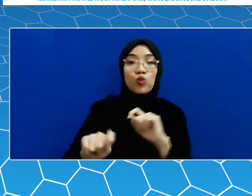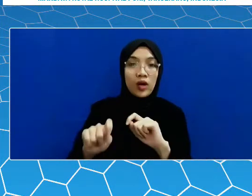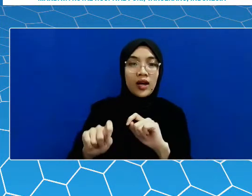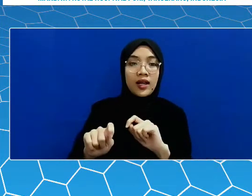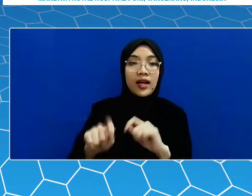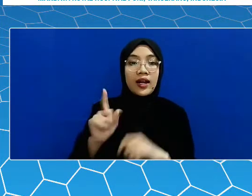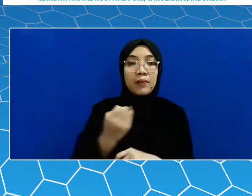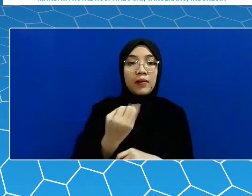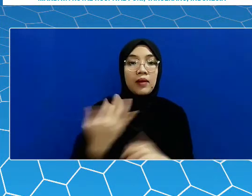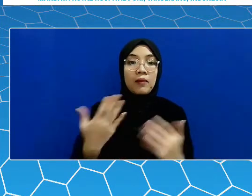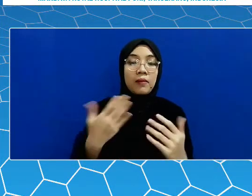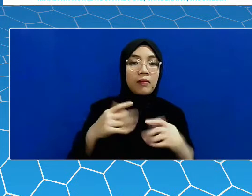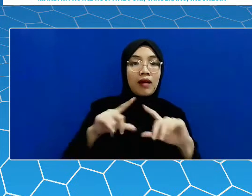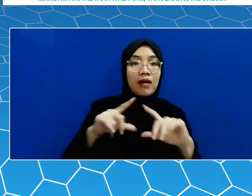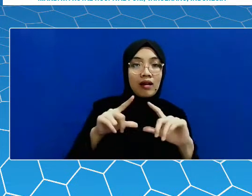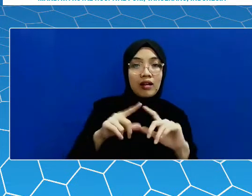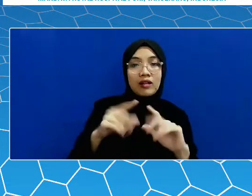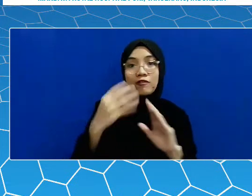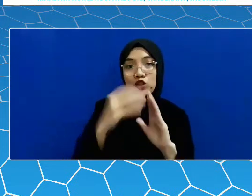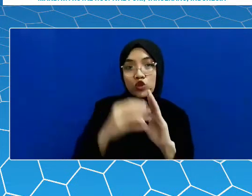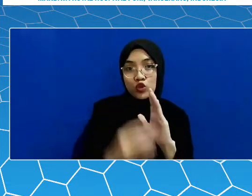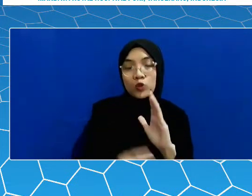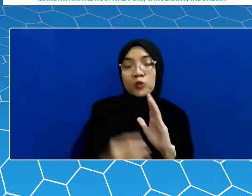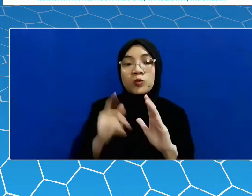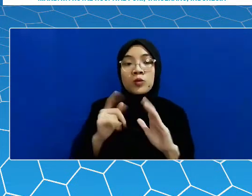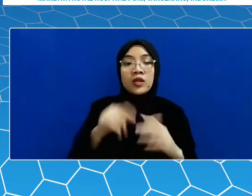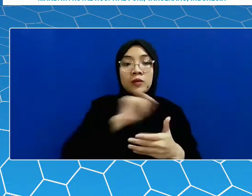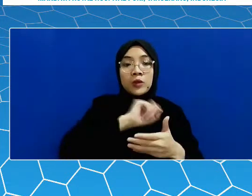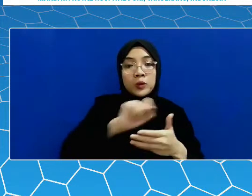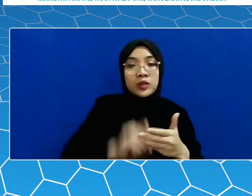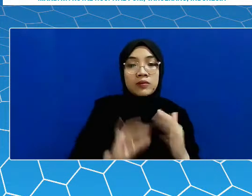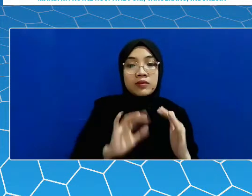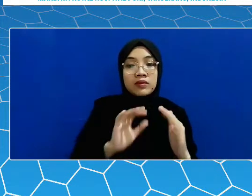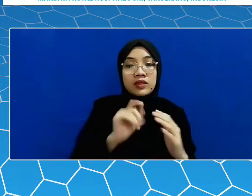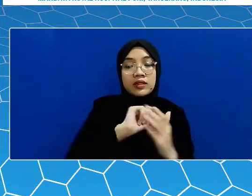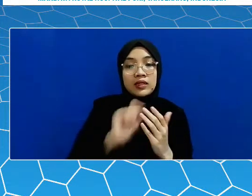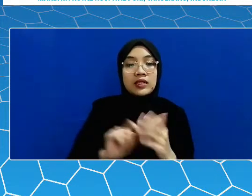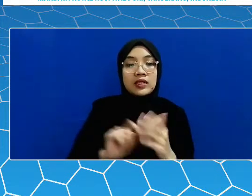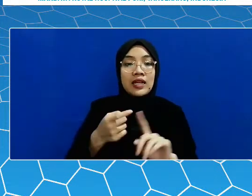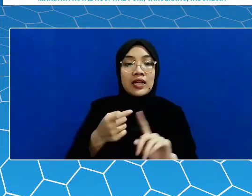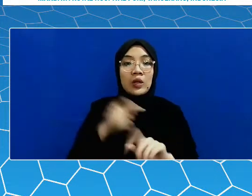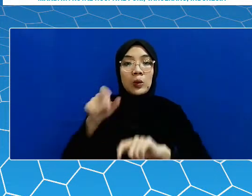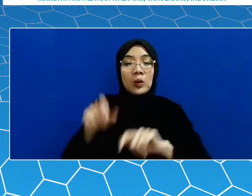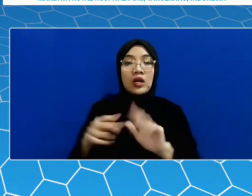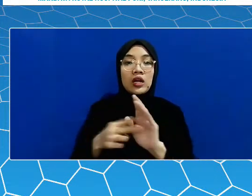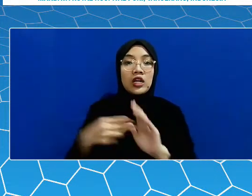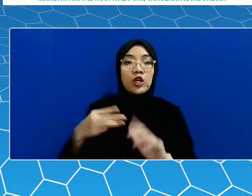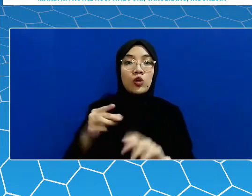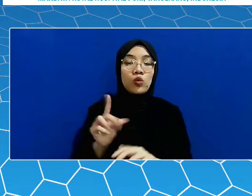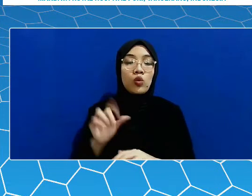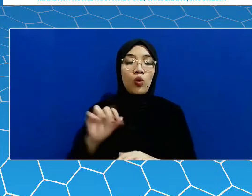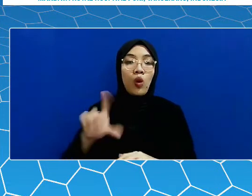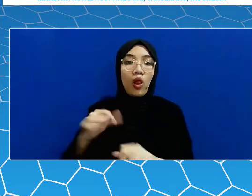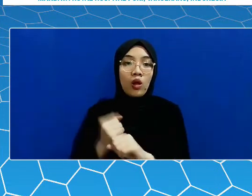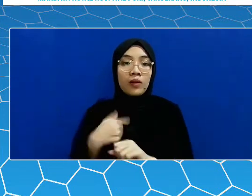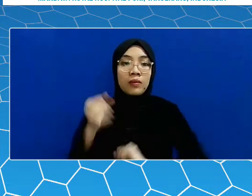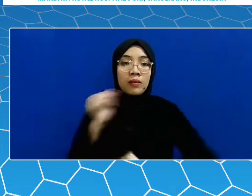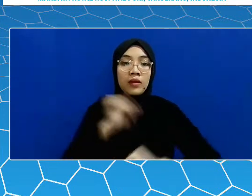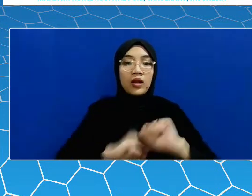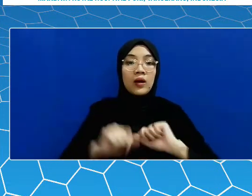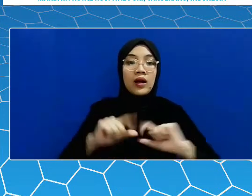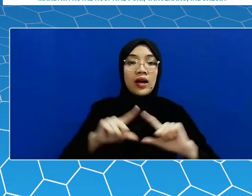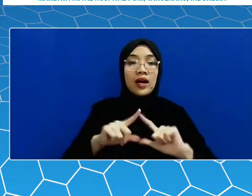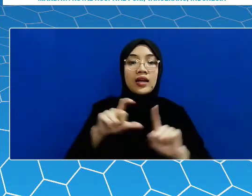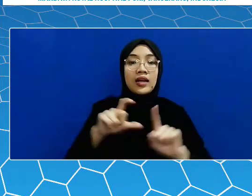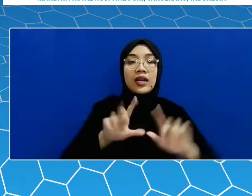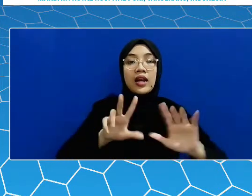scientific writings from neurologists. And we do the 88 in Indonesian version for the screening. And if the